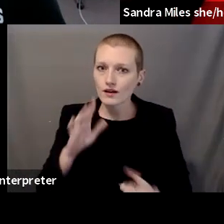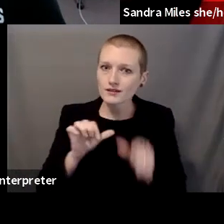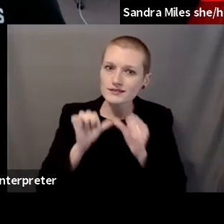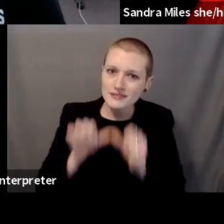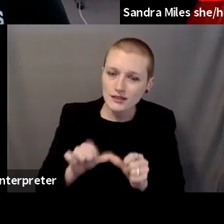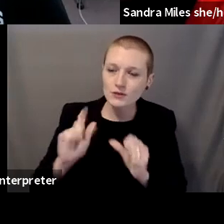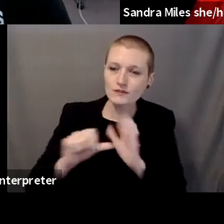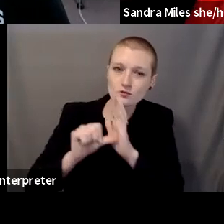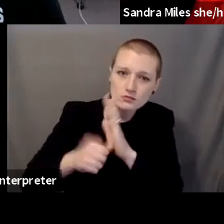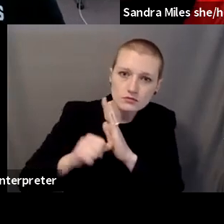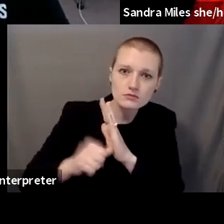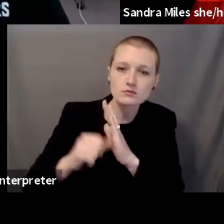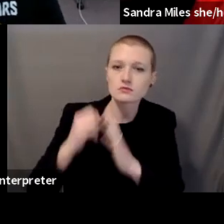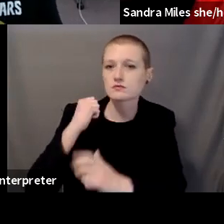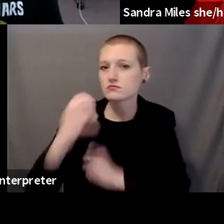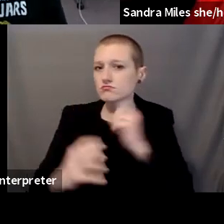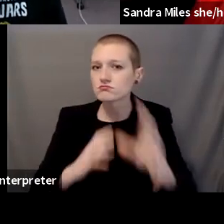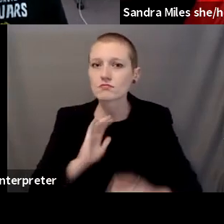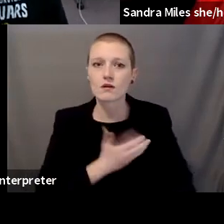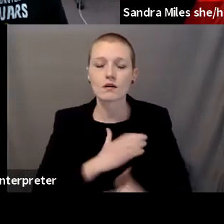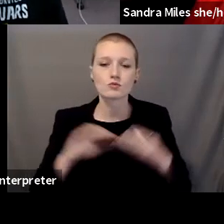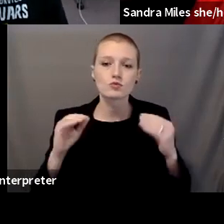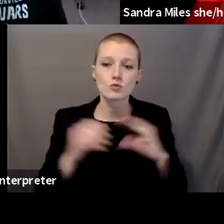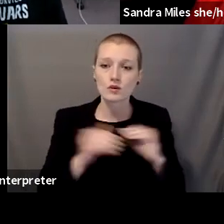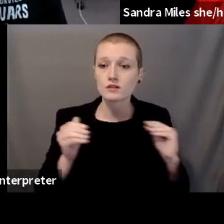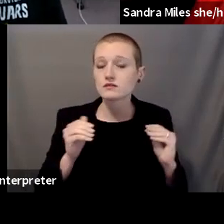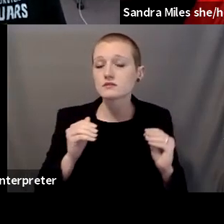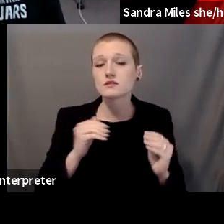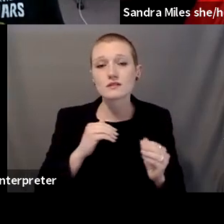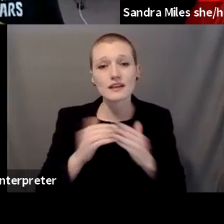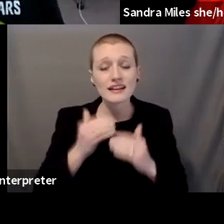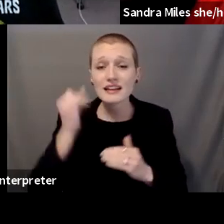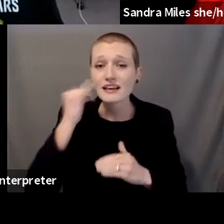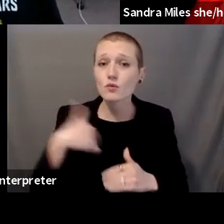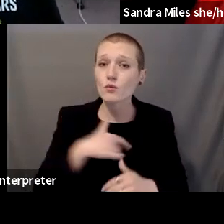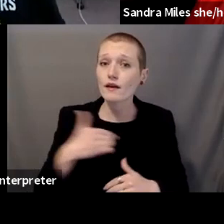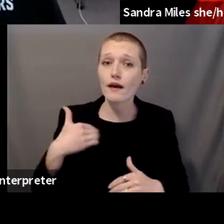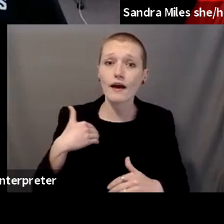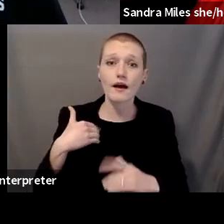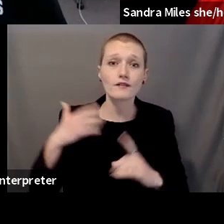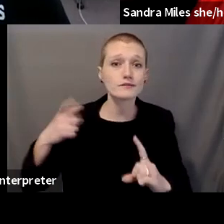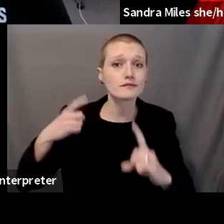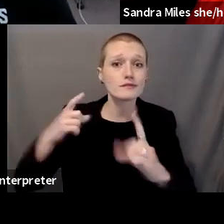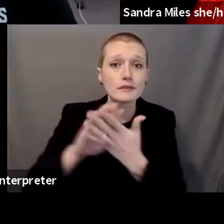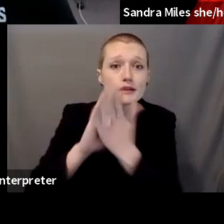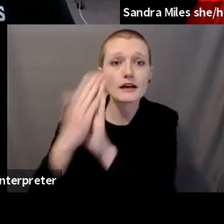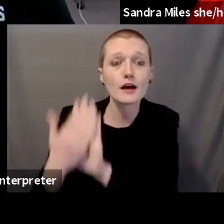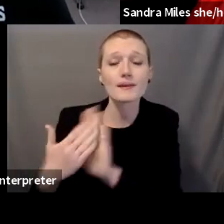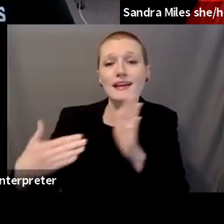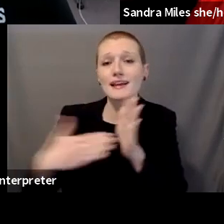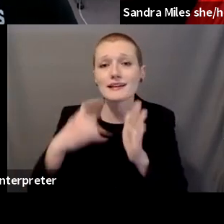our stories. And even if we get to a point where we're an anti-racist society, I still think